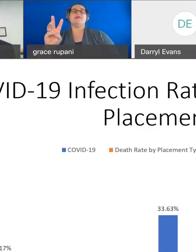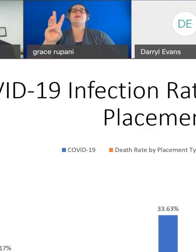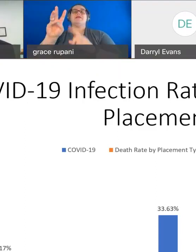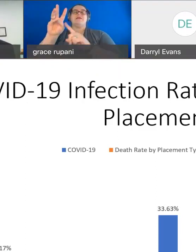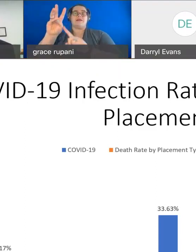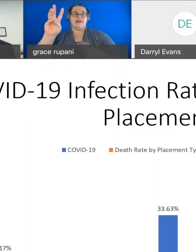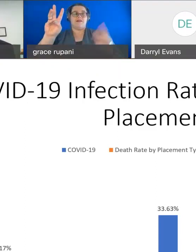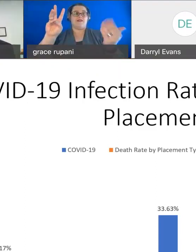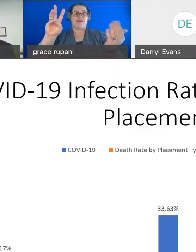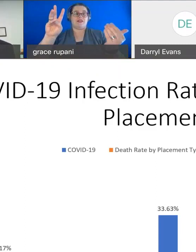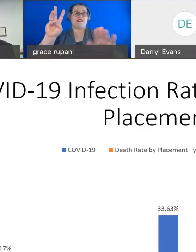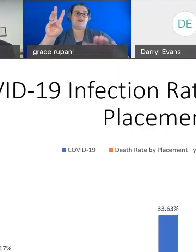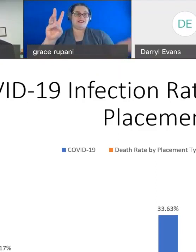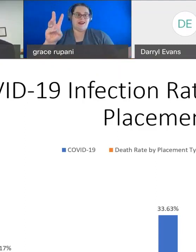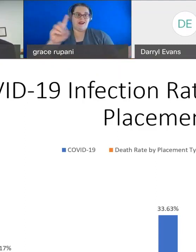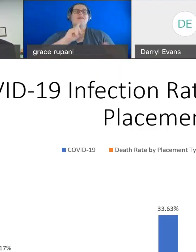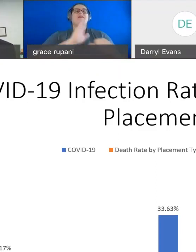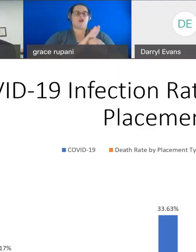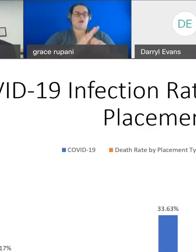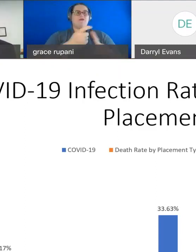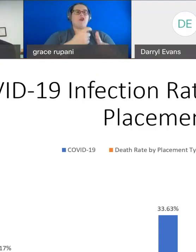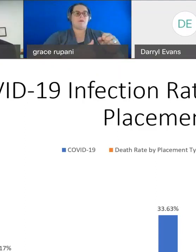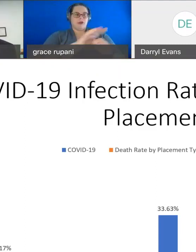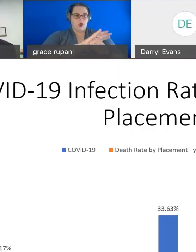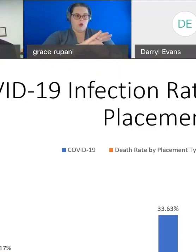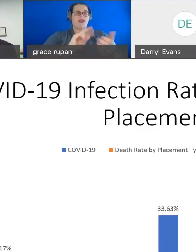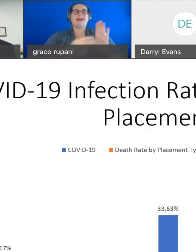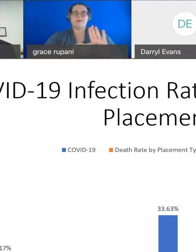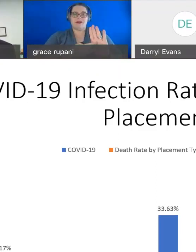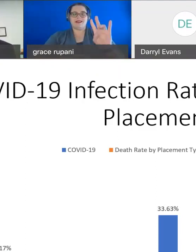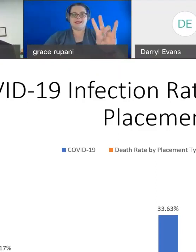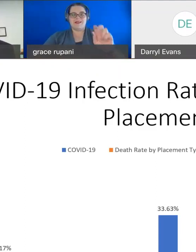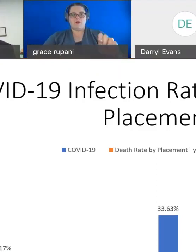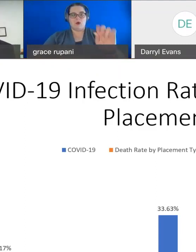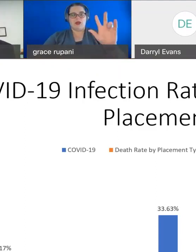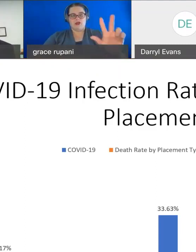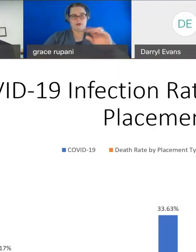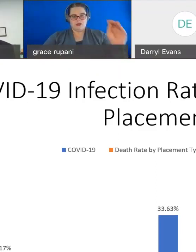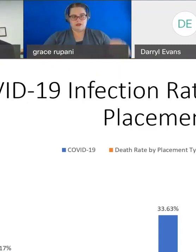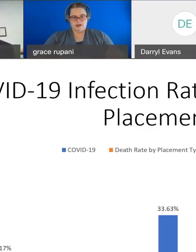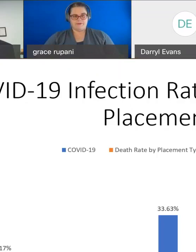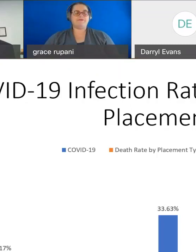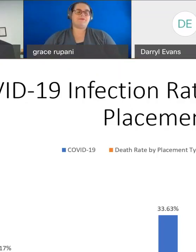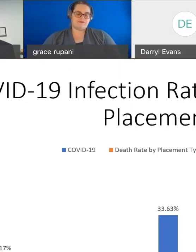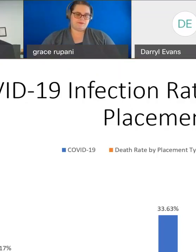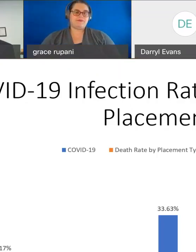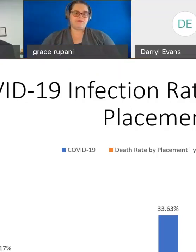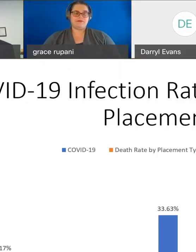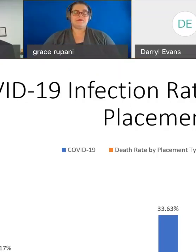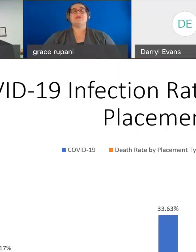have died where it's been confirmed as a COVID death, representing about 7.3%. So overall, there have